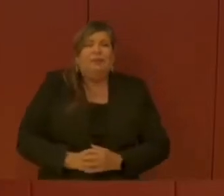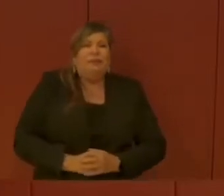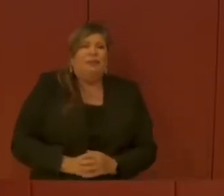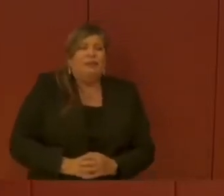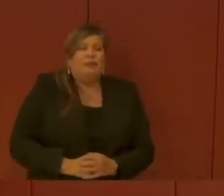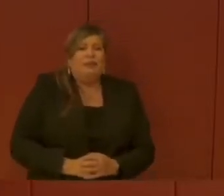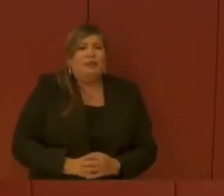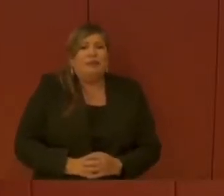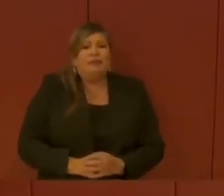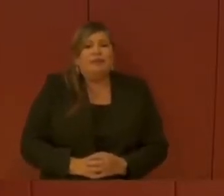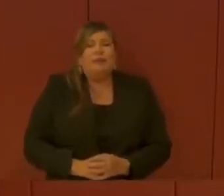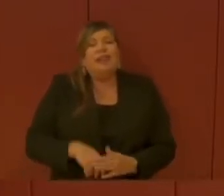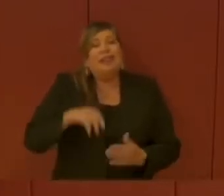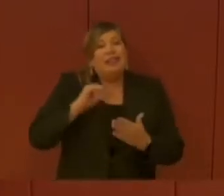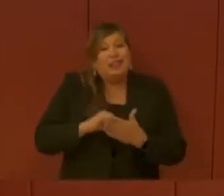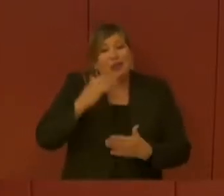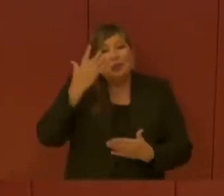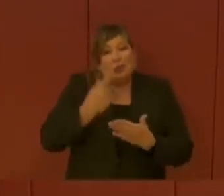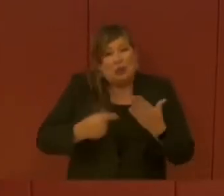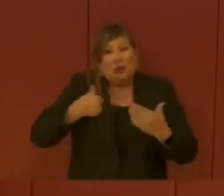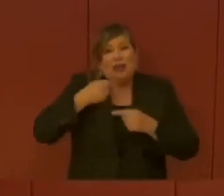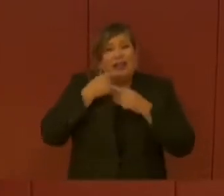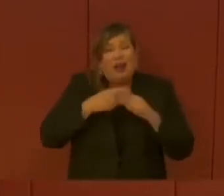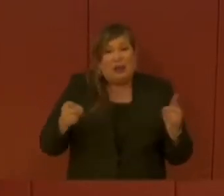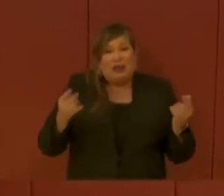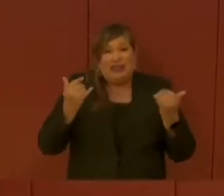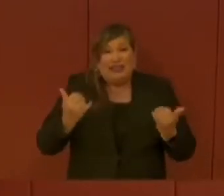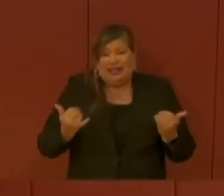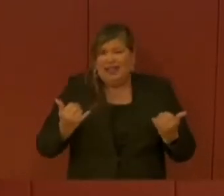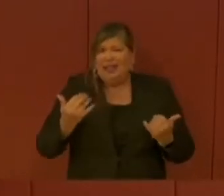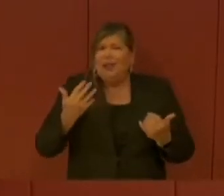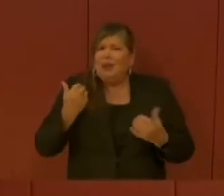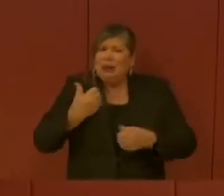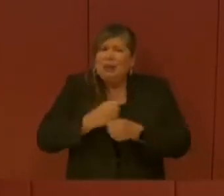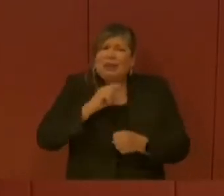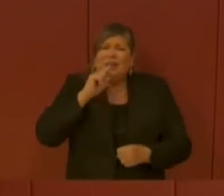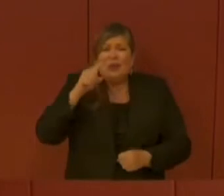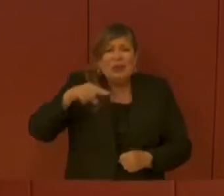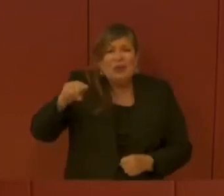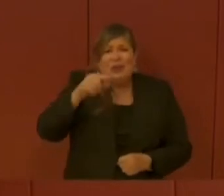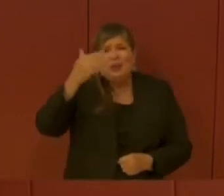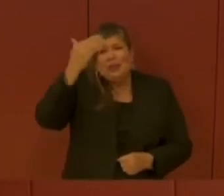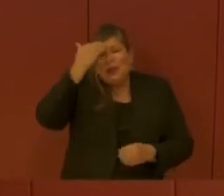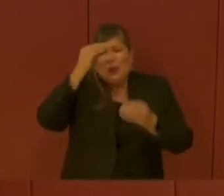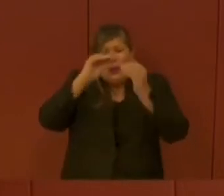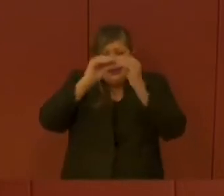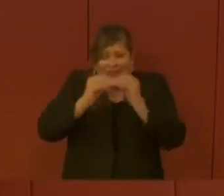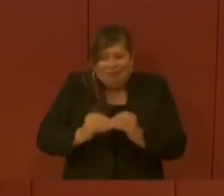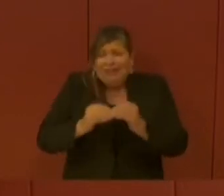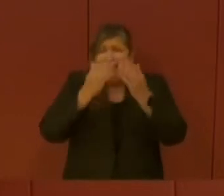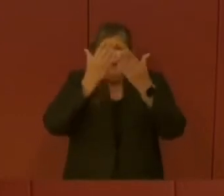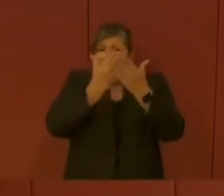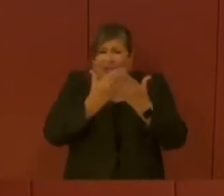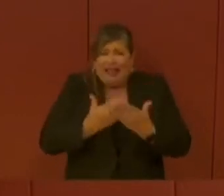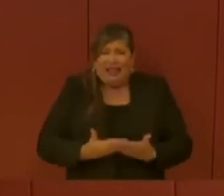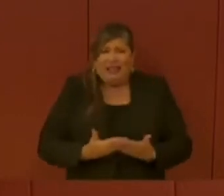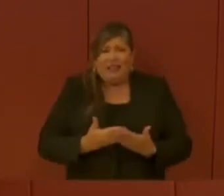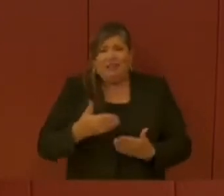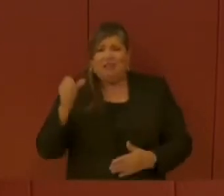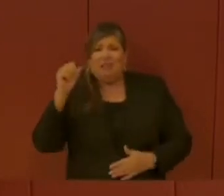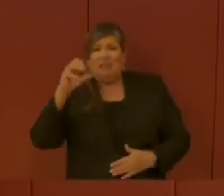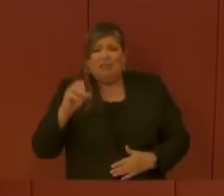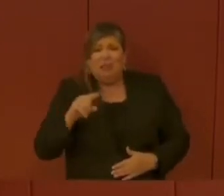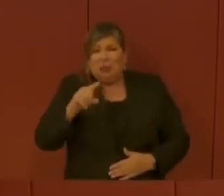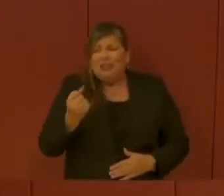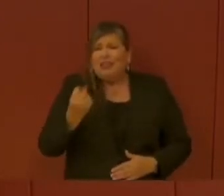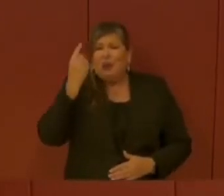just give you some stats and facts, one very simple one that should underscore the imperative of this